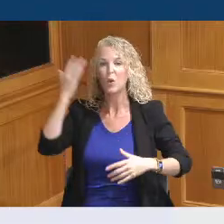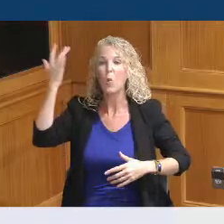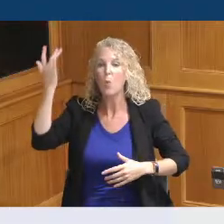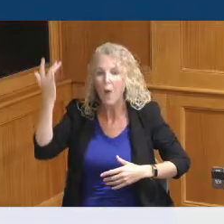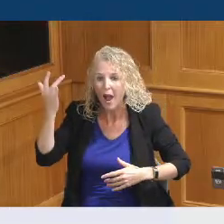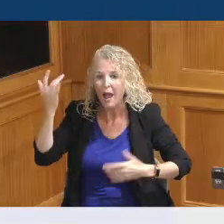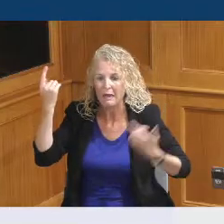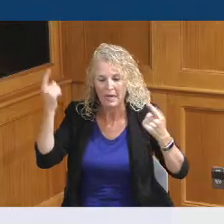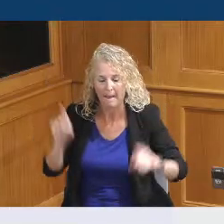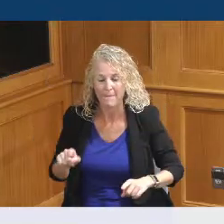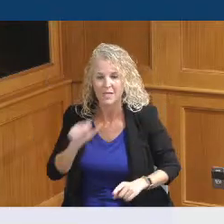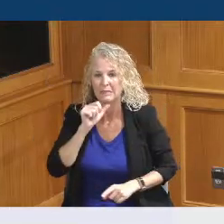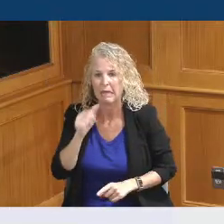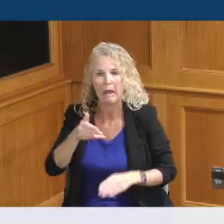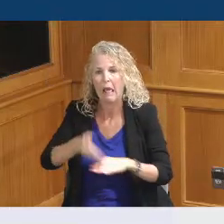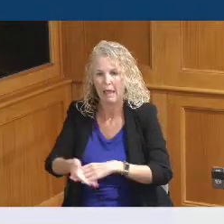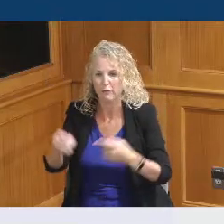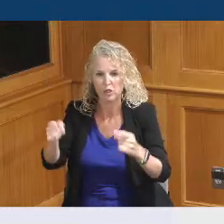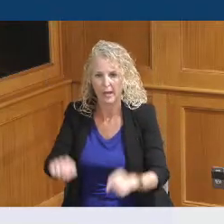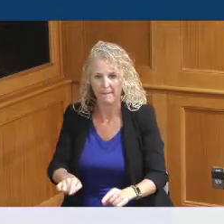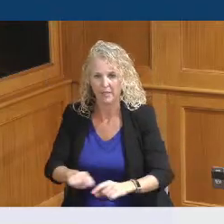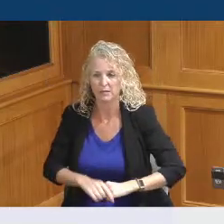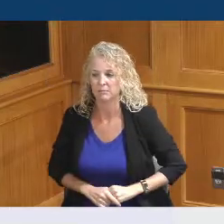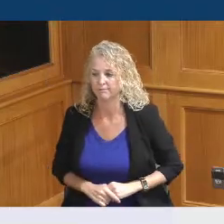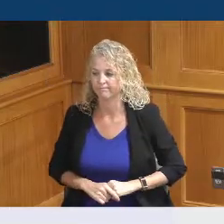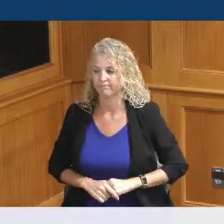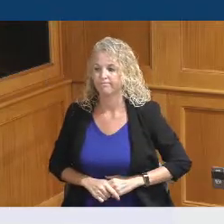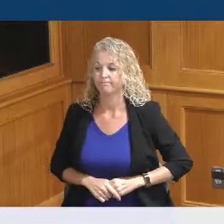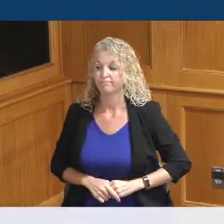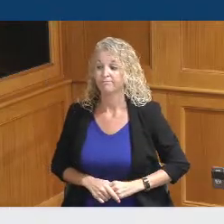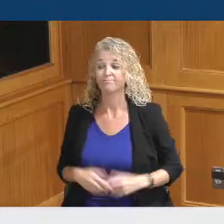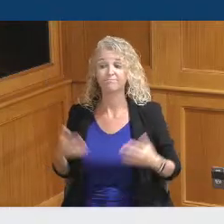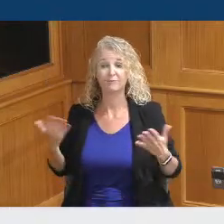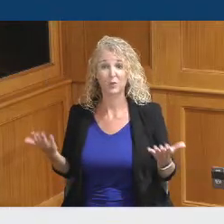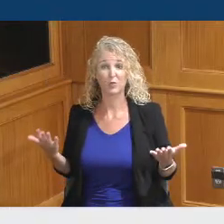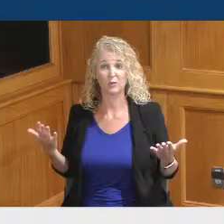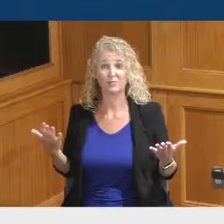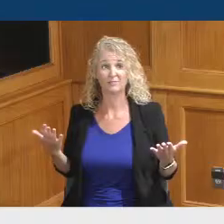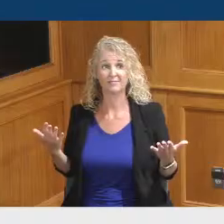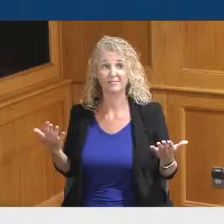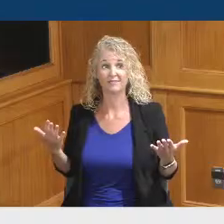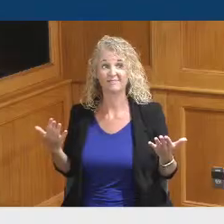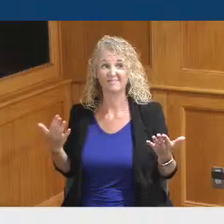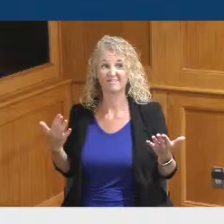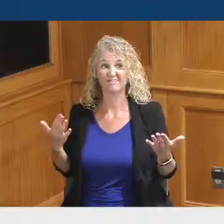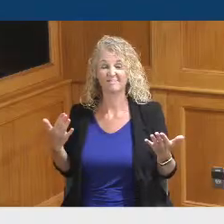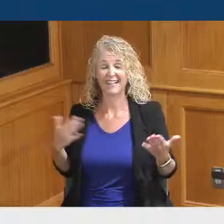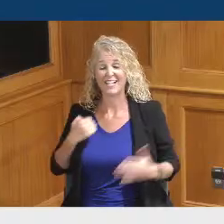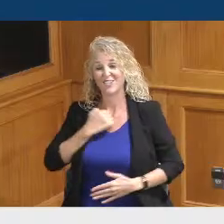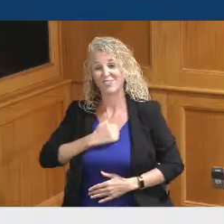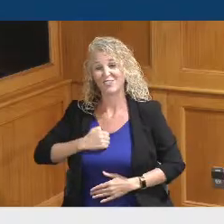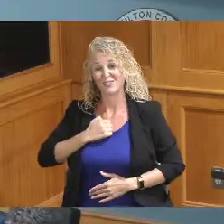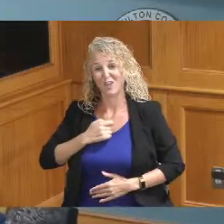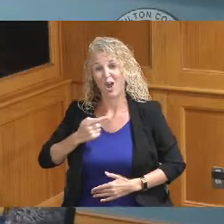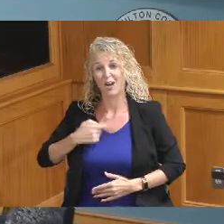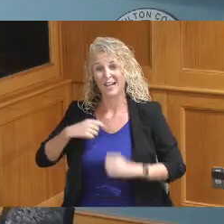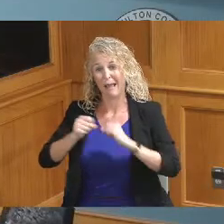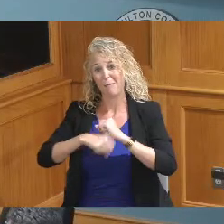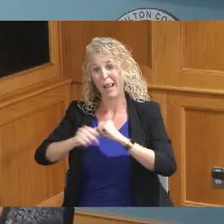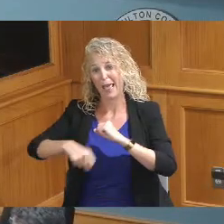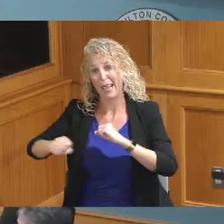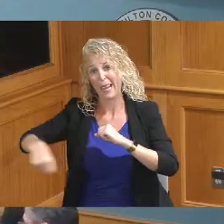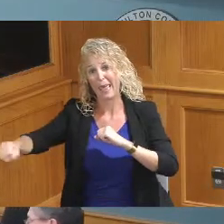better we're going to be able to address those issues on the front end. So with that, I will try to be more brief than the previous